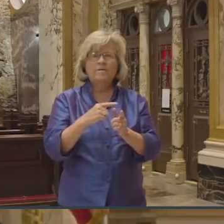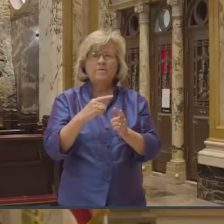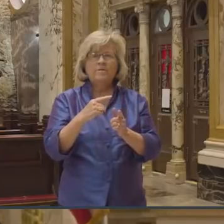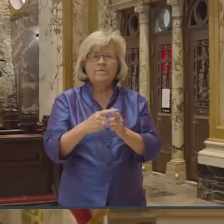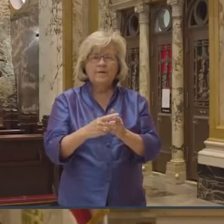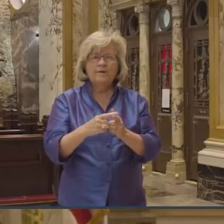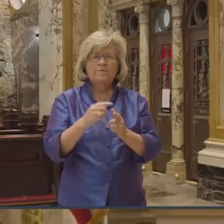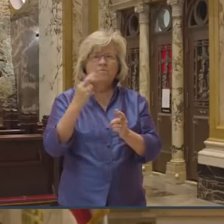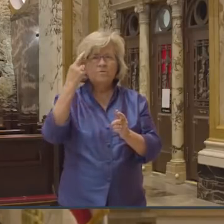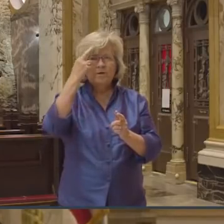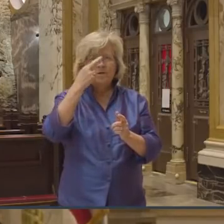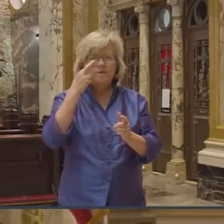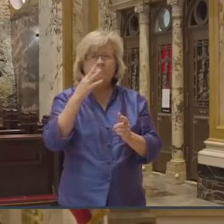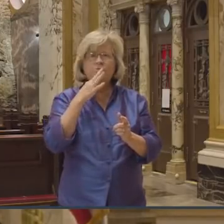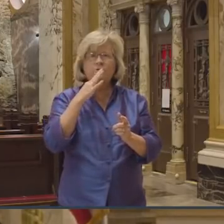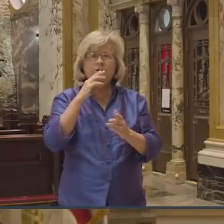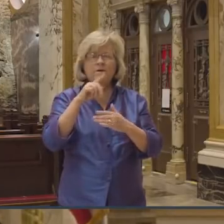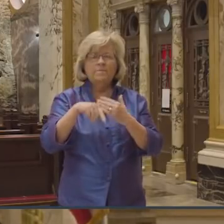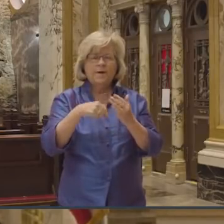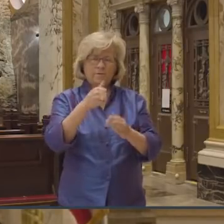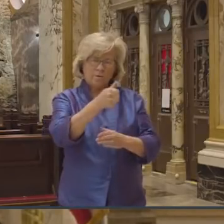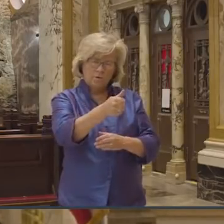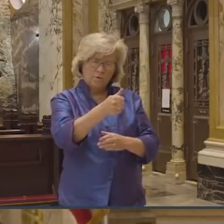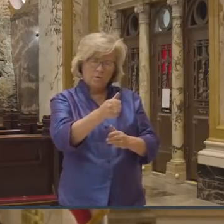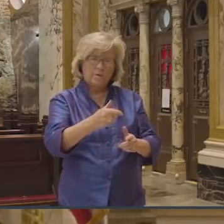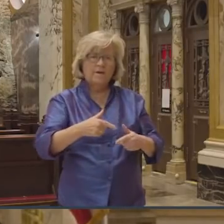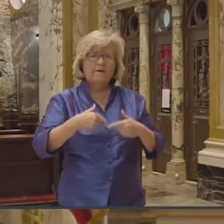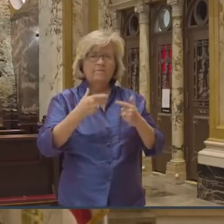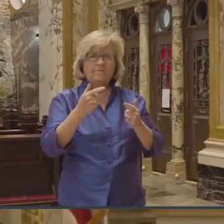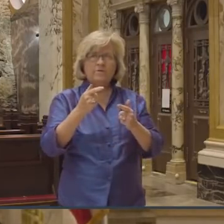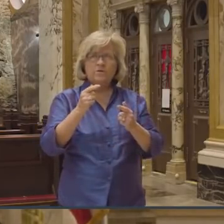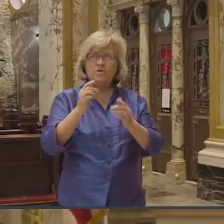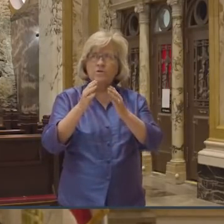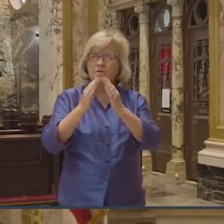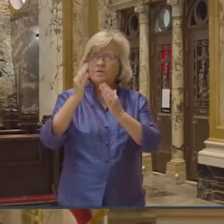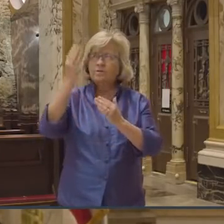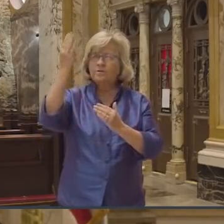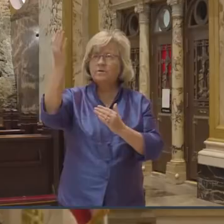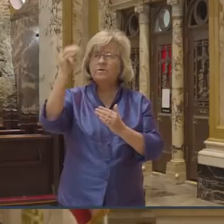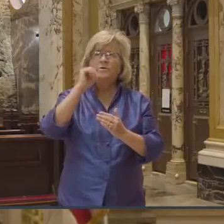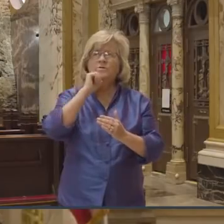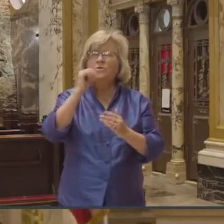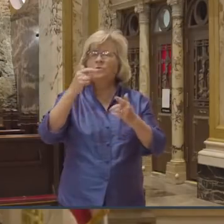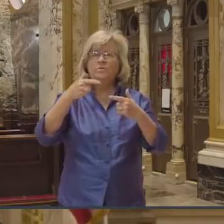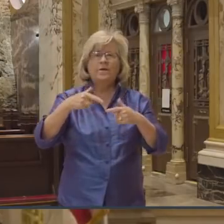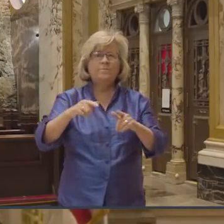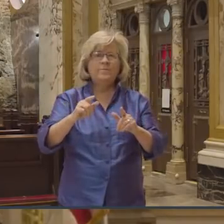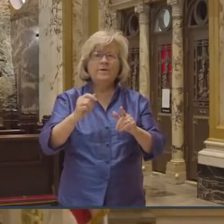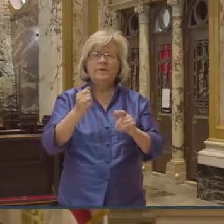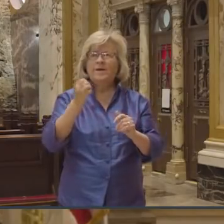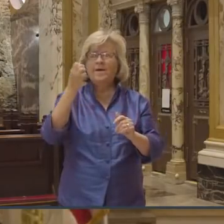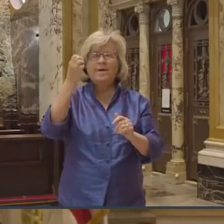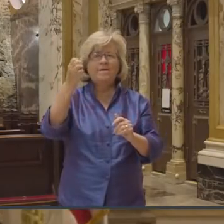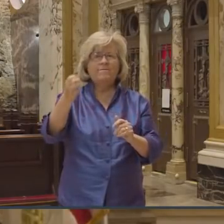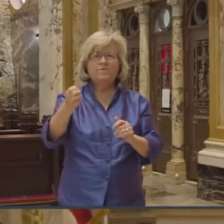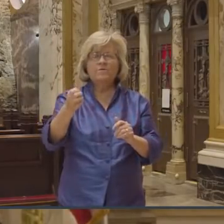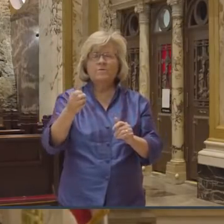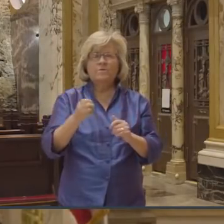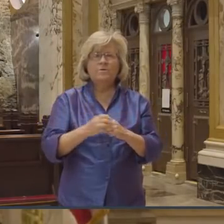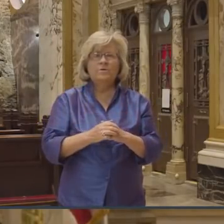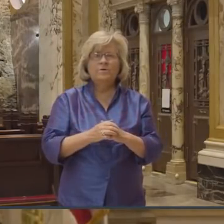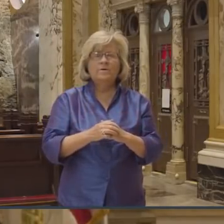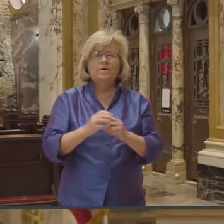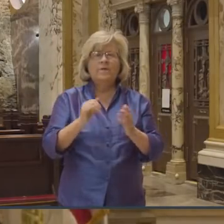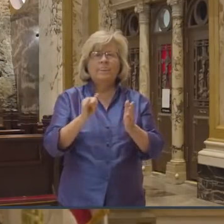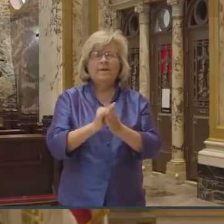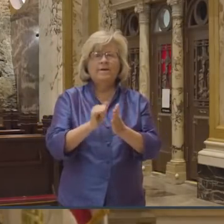about her life. And addressing her words to God, she pleads, "Don't let me ever think, dear God, that